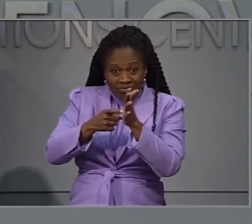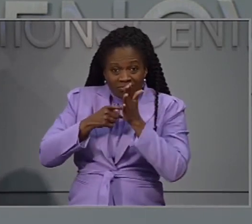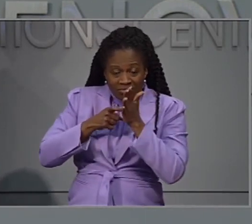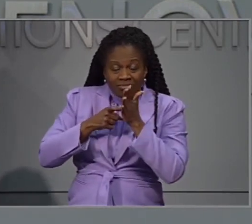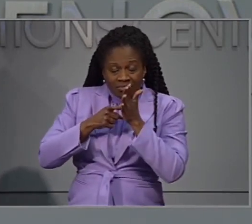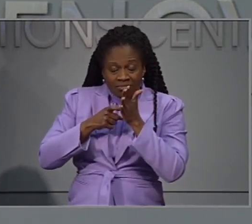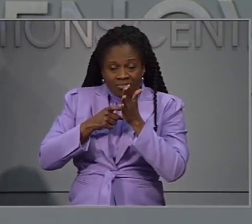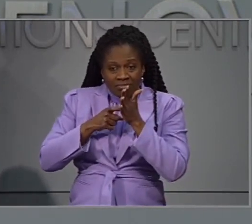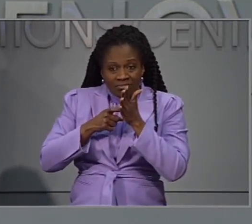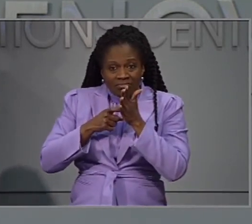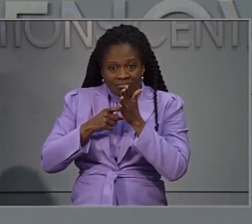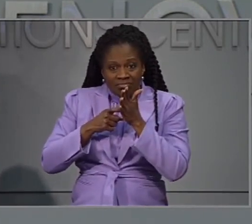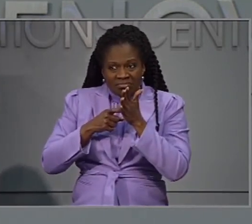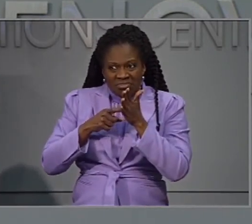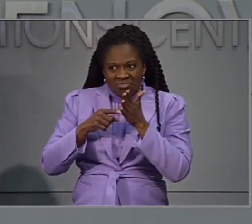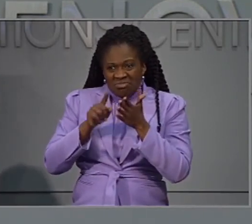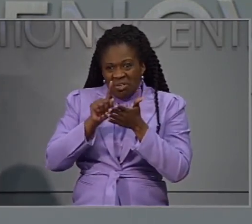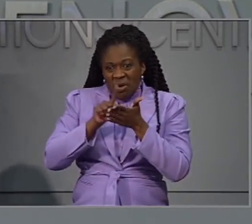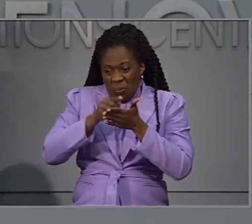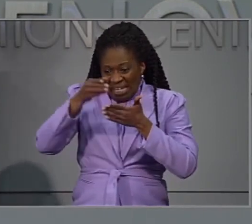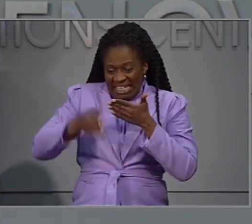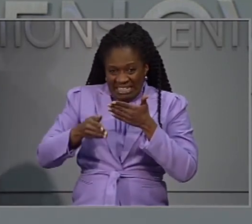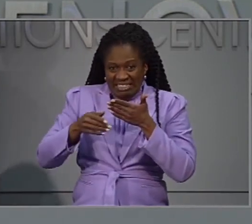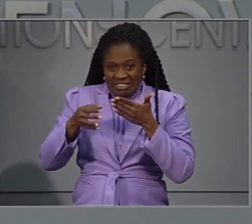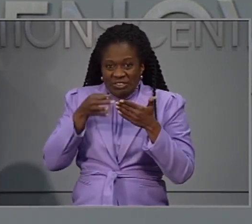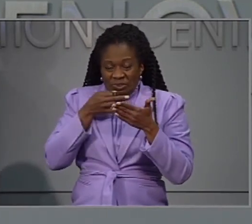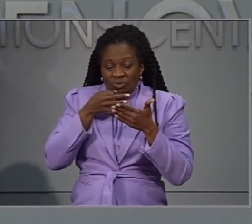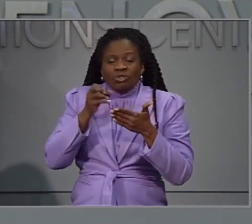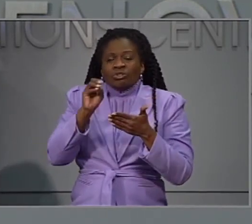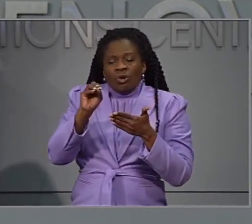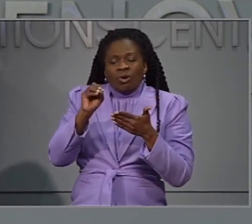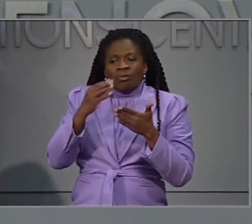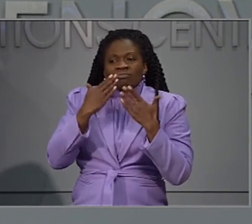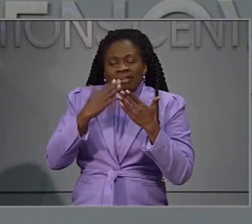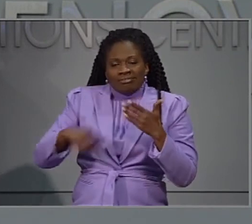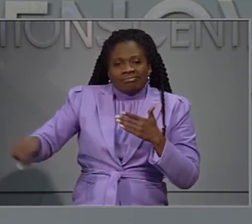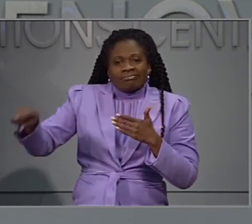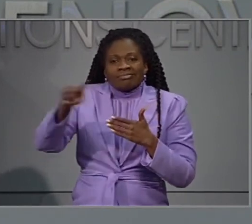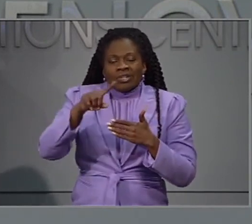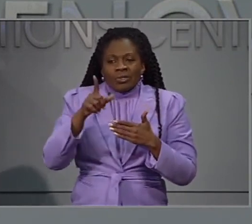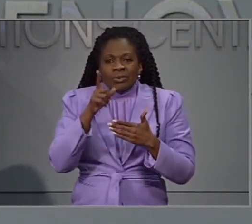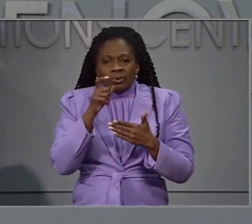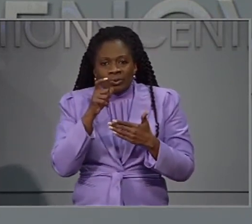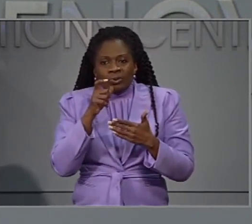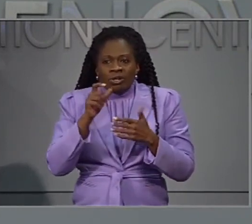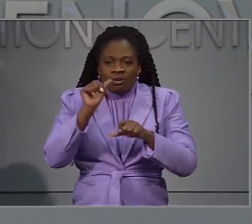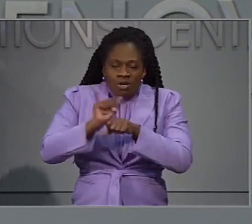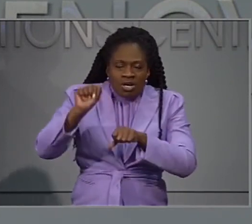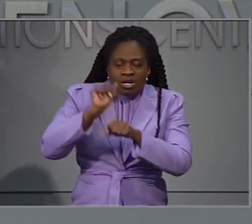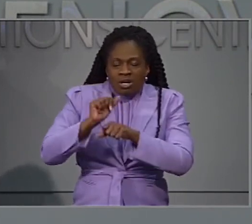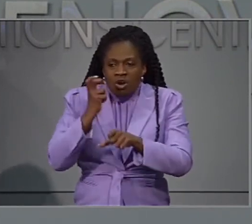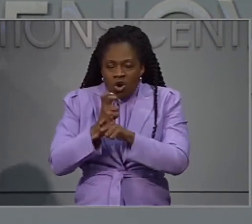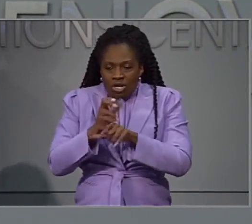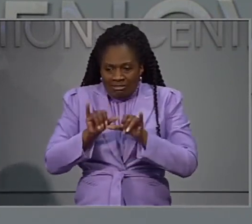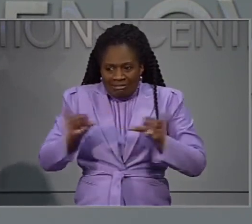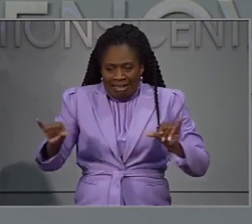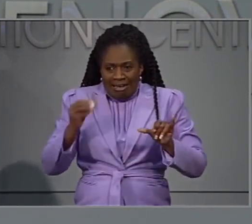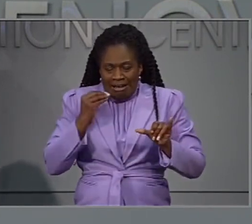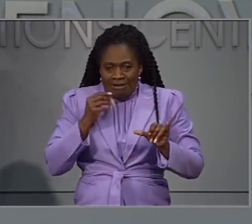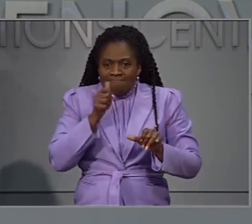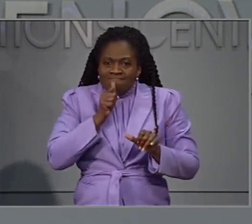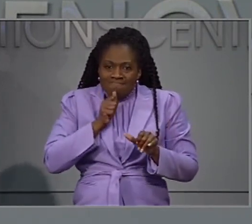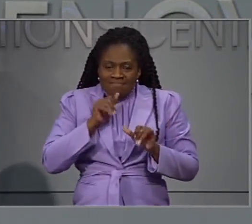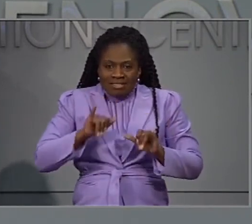over this next weekend. And thank you to everyone who is really working hard to stay home and